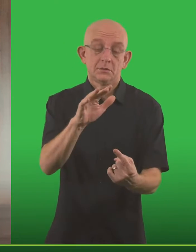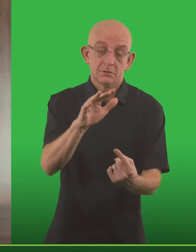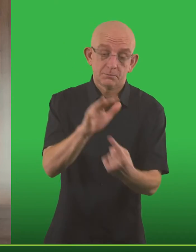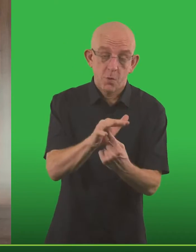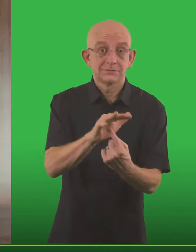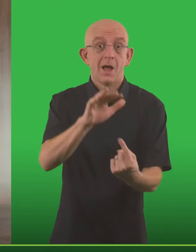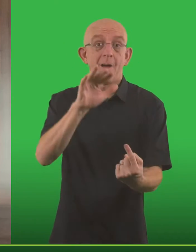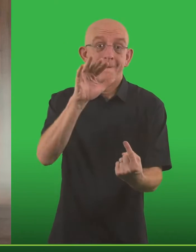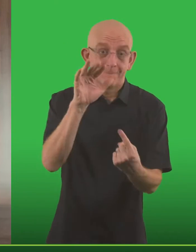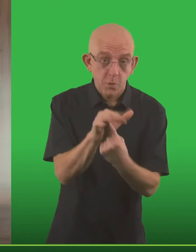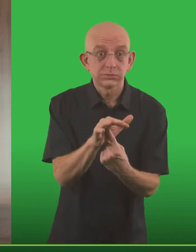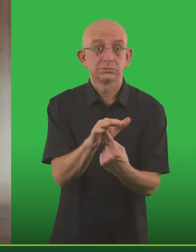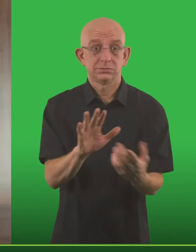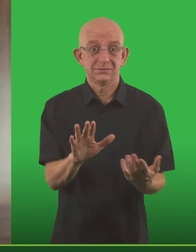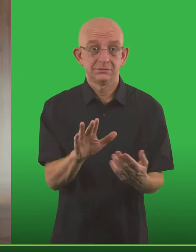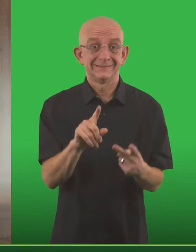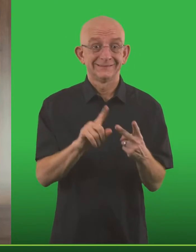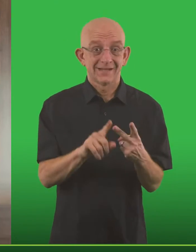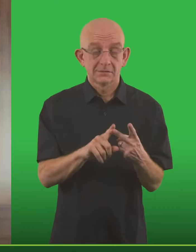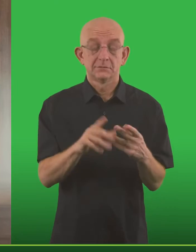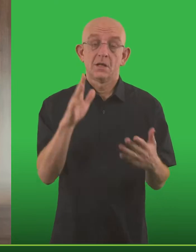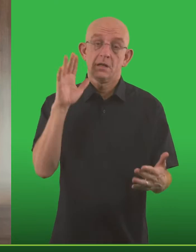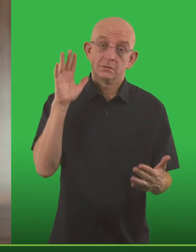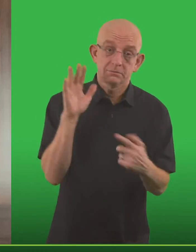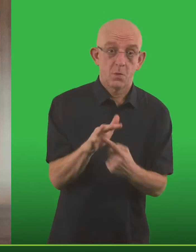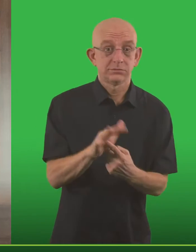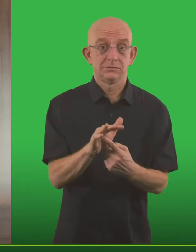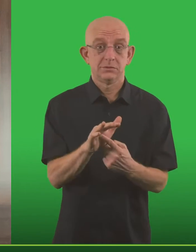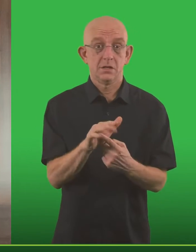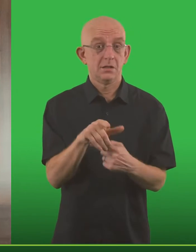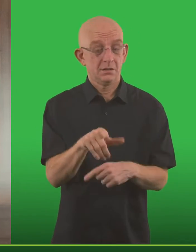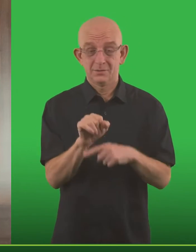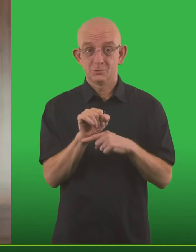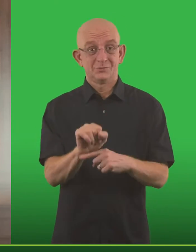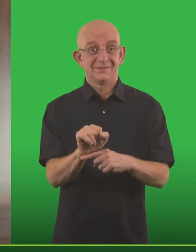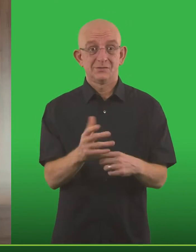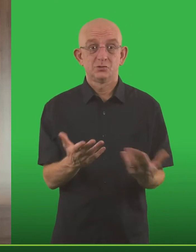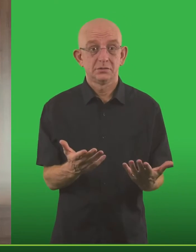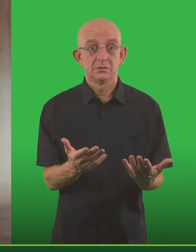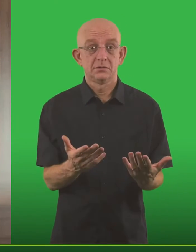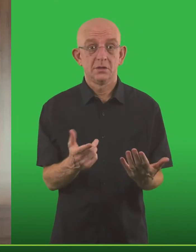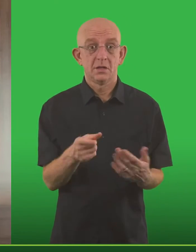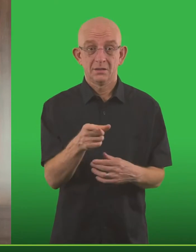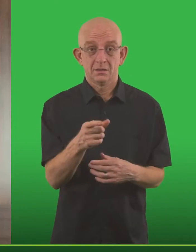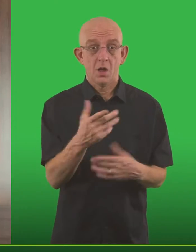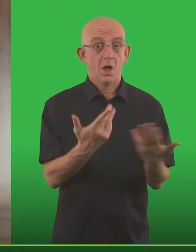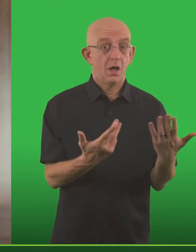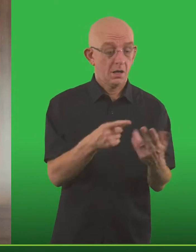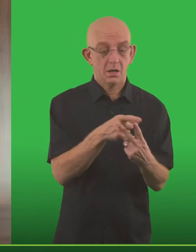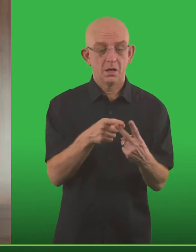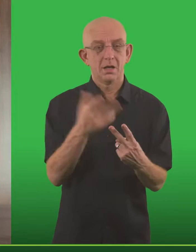so. It's really, really important. The second dose also really matters because that provides the most protection. The